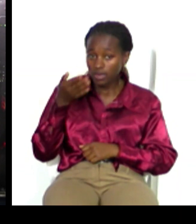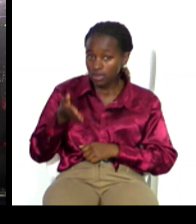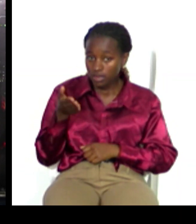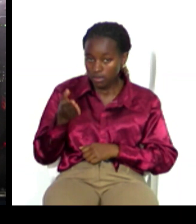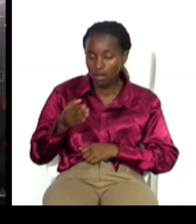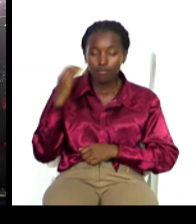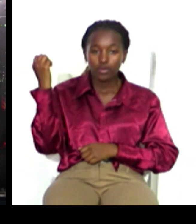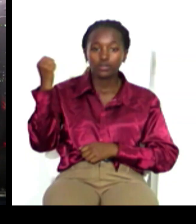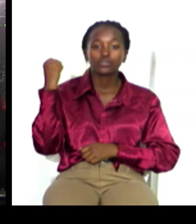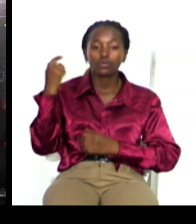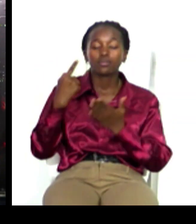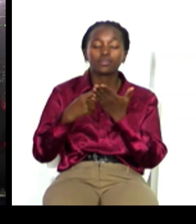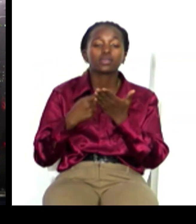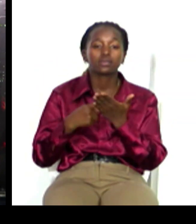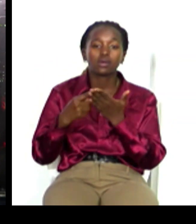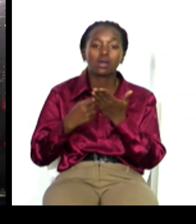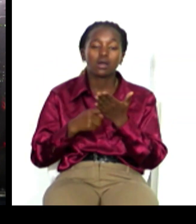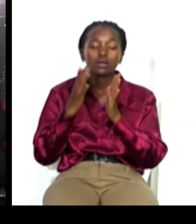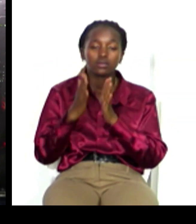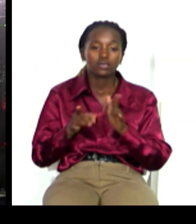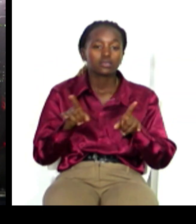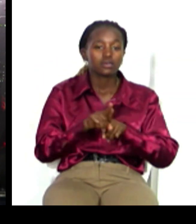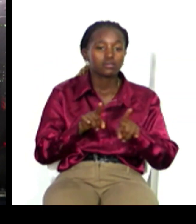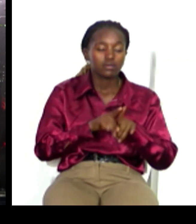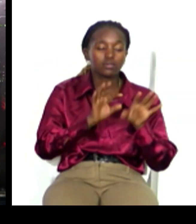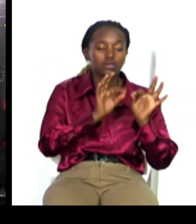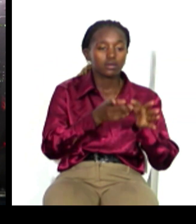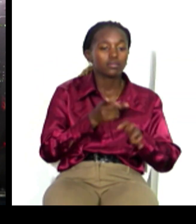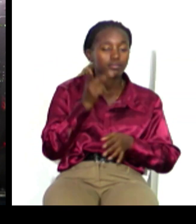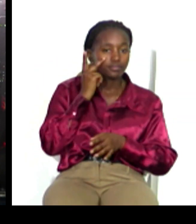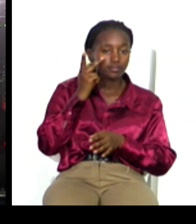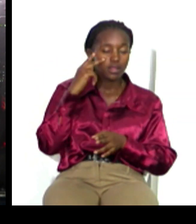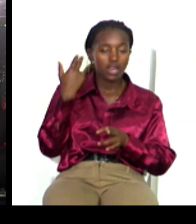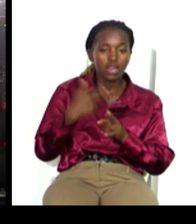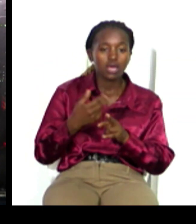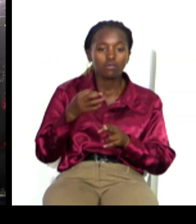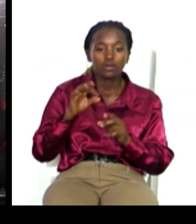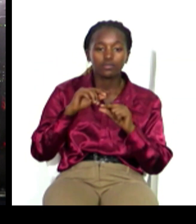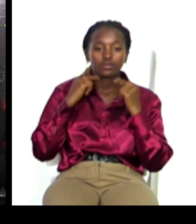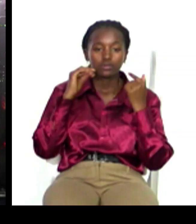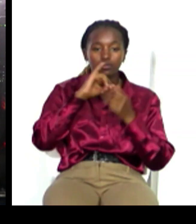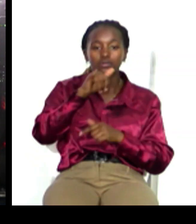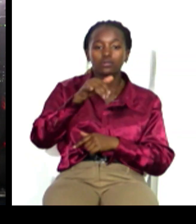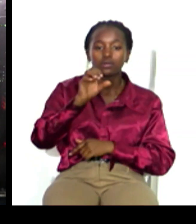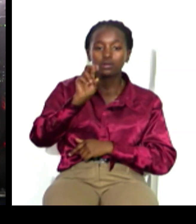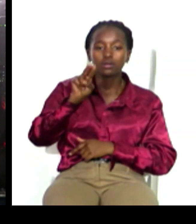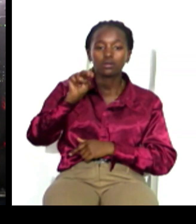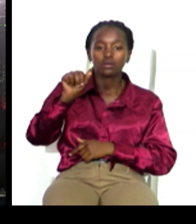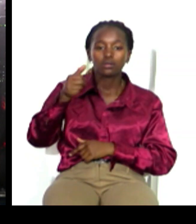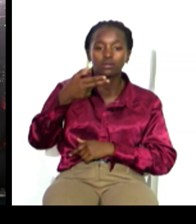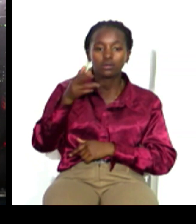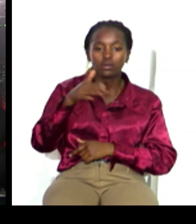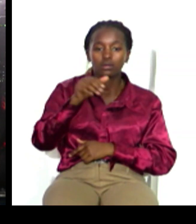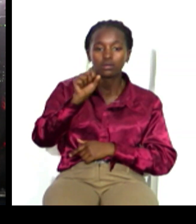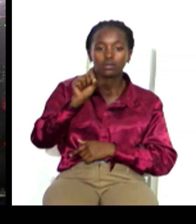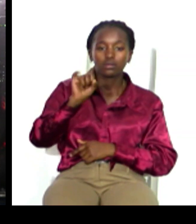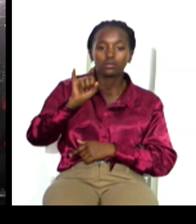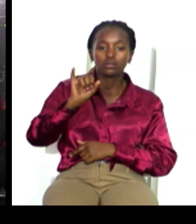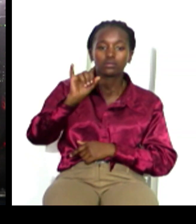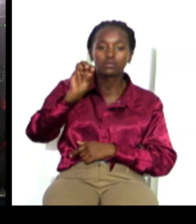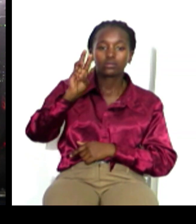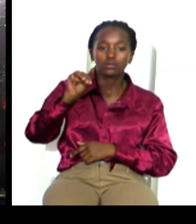political analyst. Our sign language interpreter is Esther Kendi, and by the way, my name is Jonas Simba. So keep in touch with us,